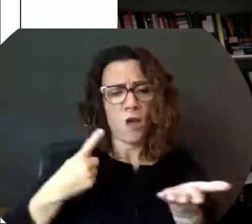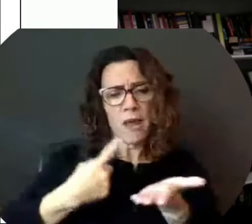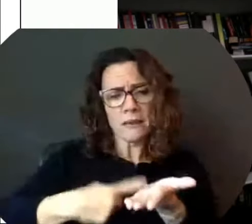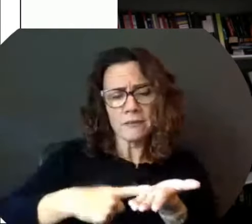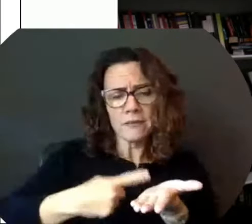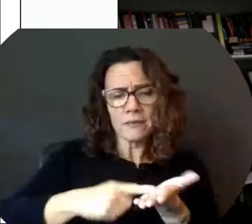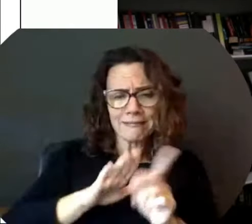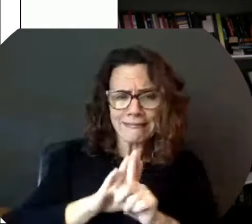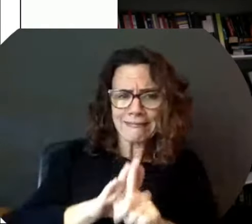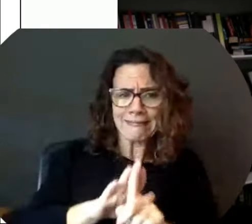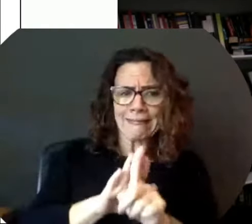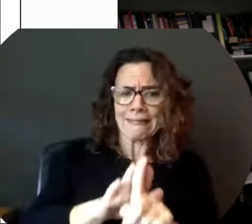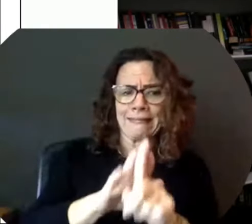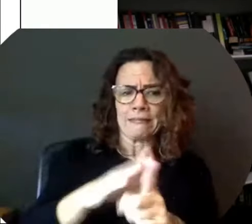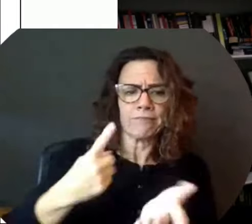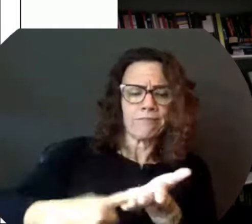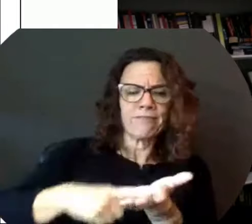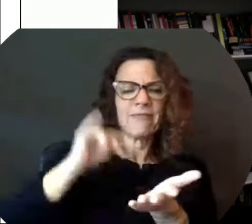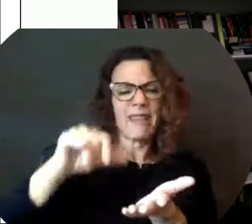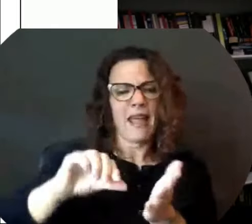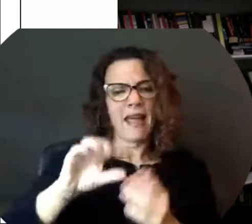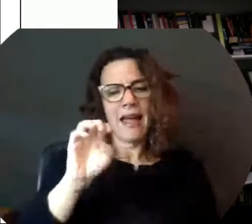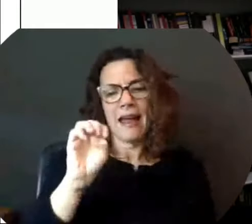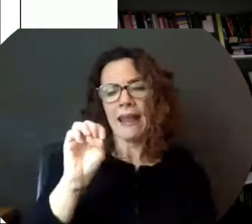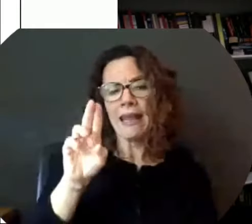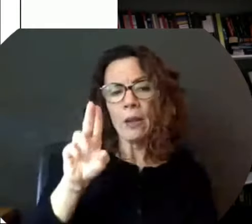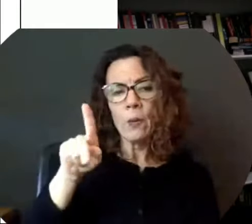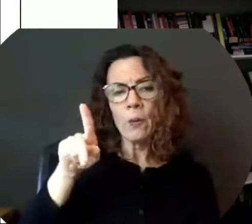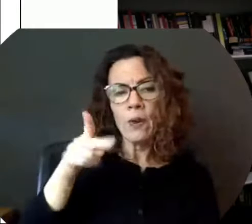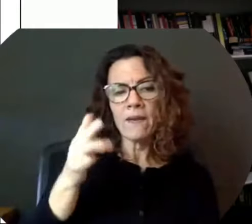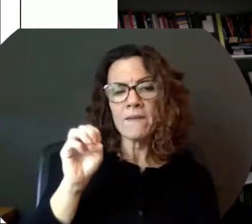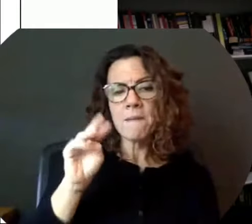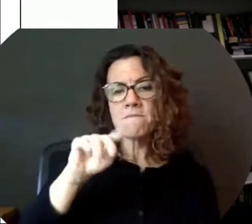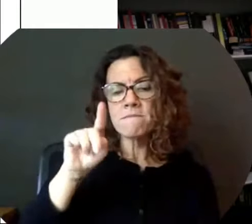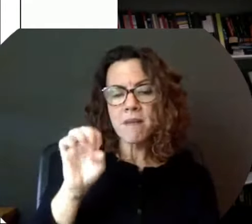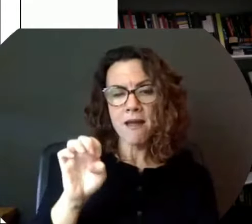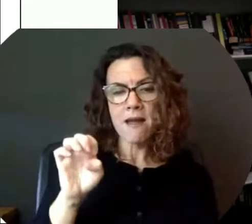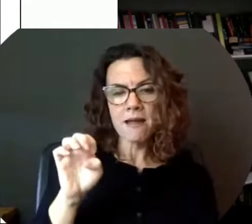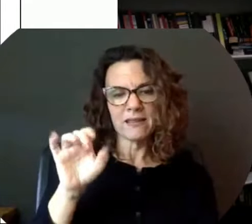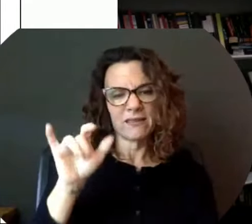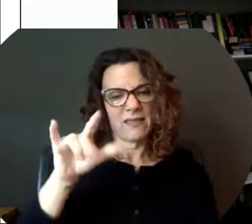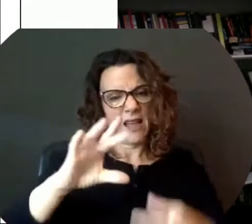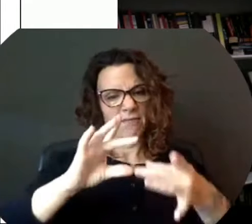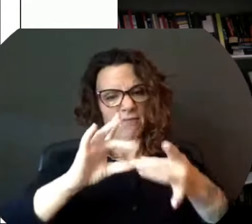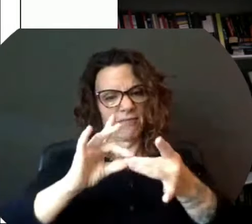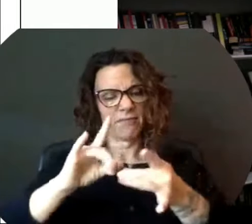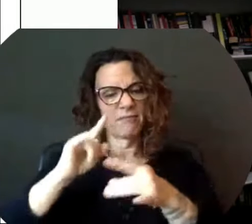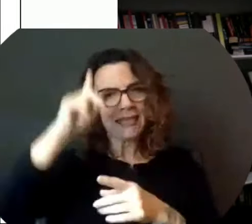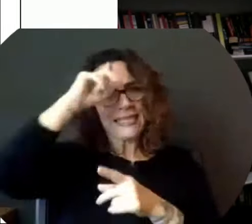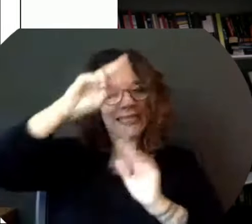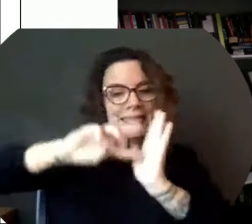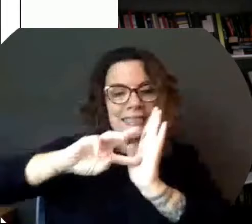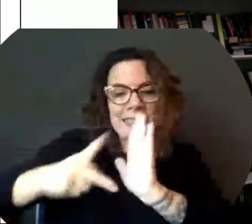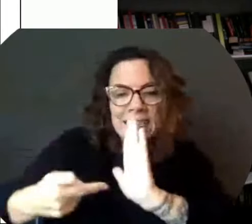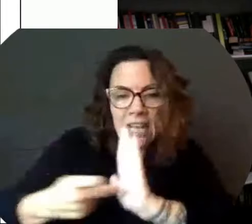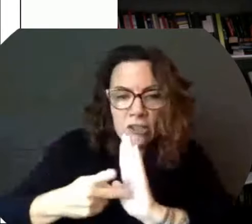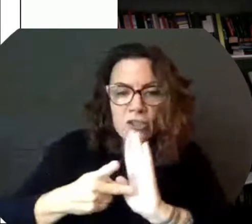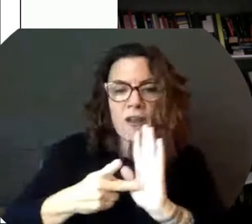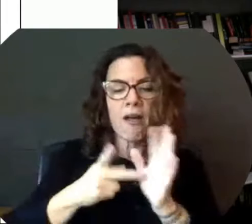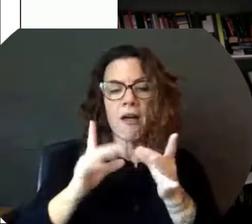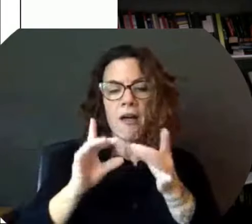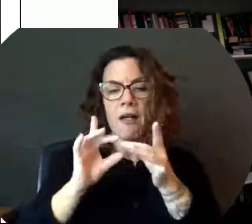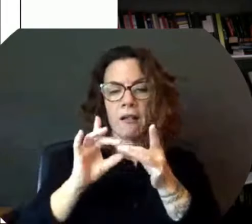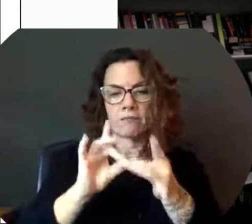intentional decisions that are connected to political and social control. And I think that